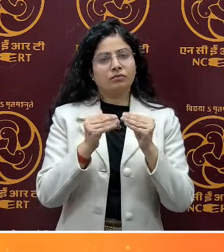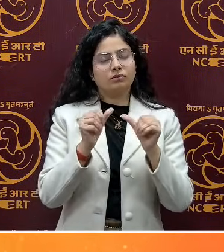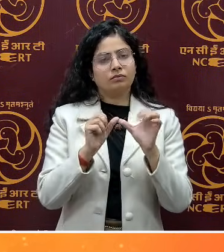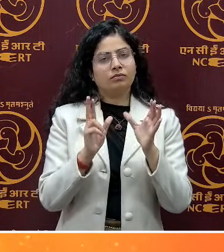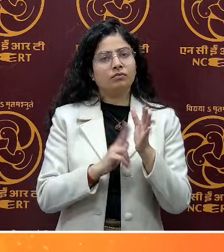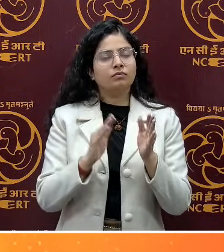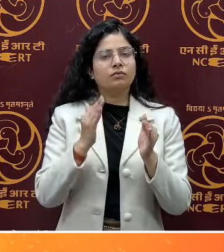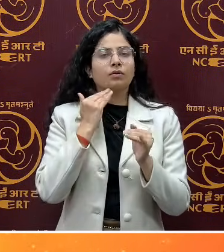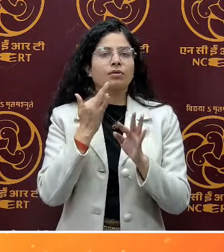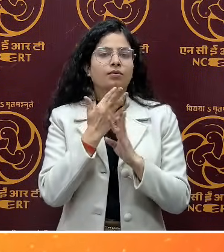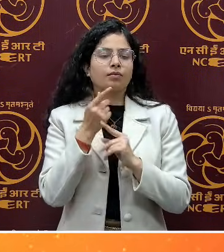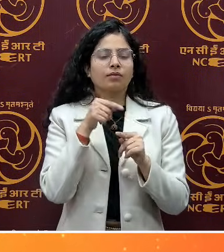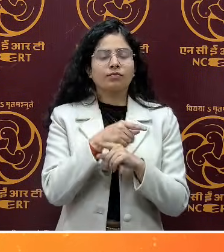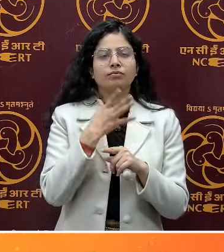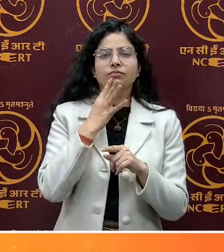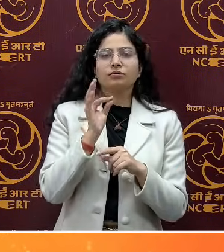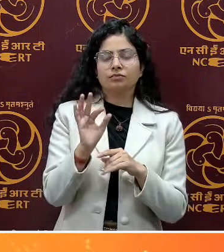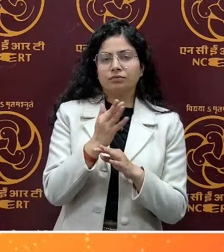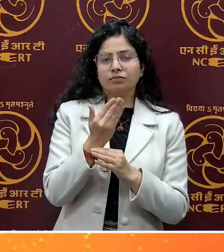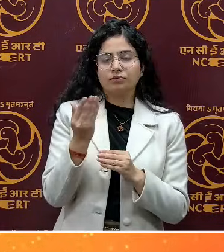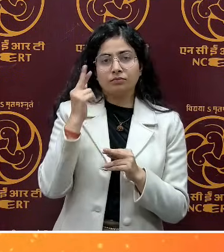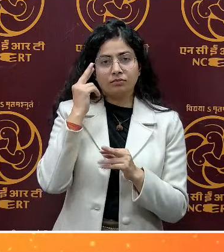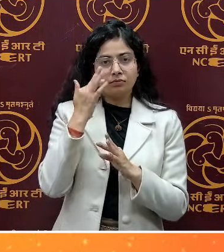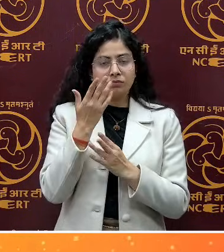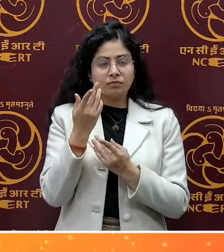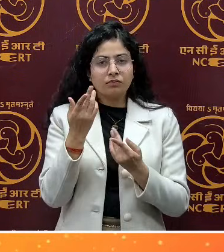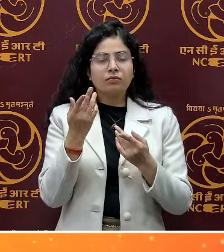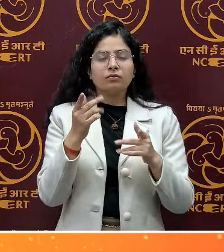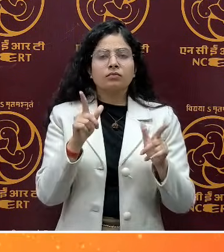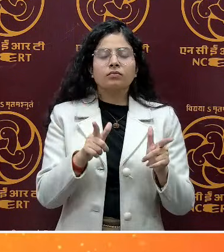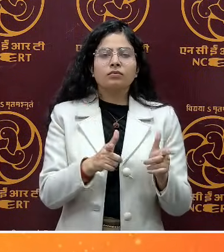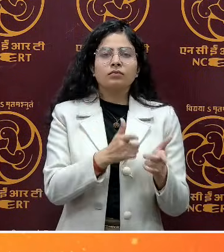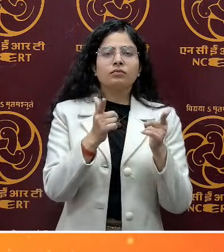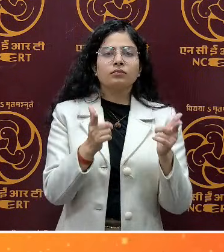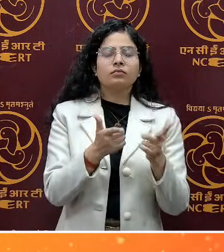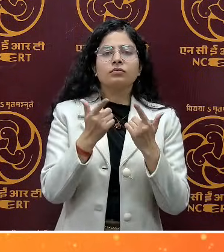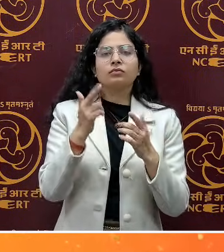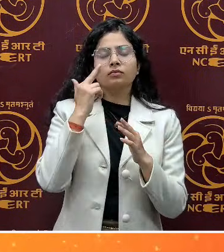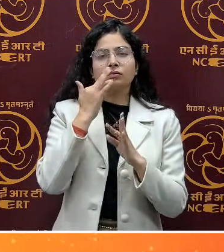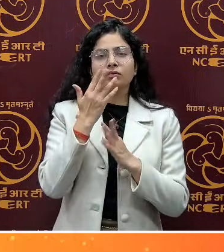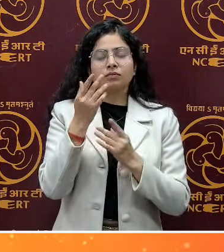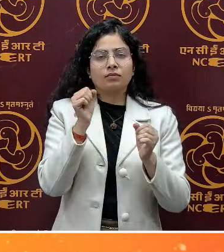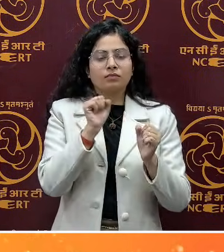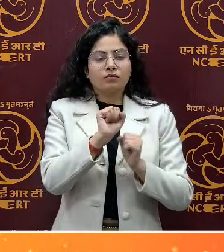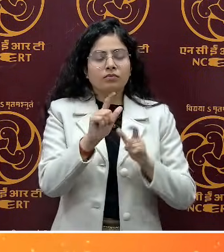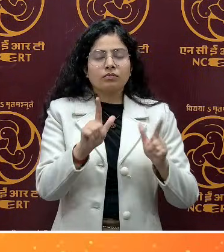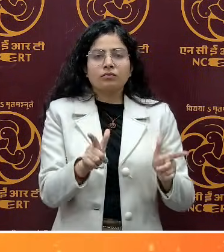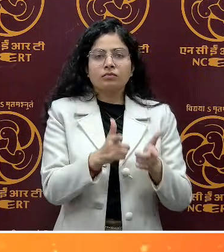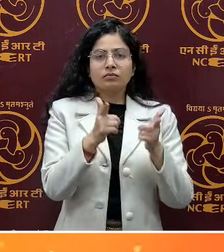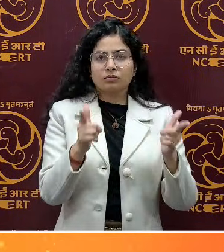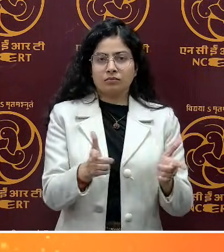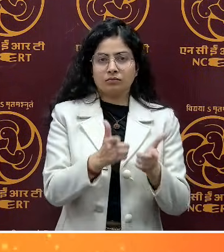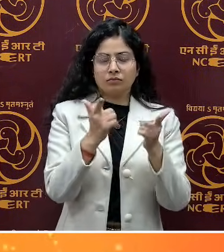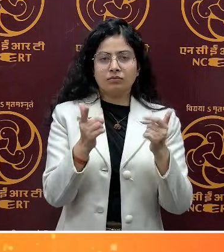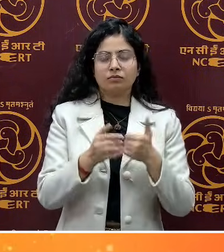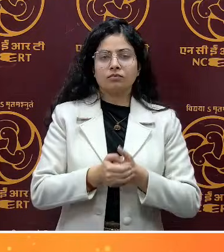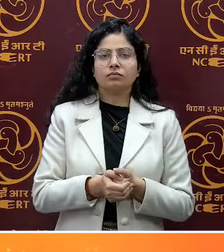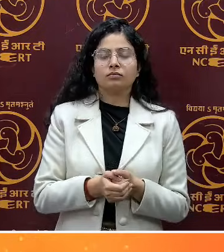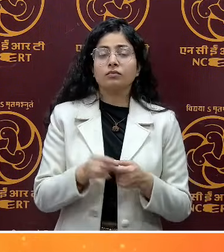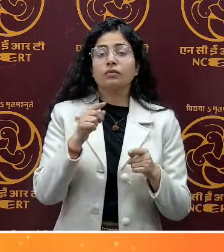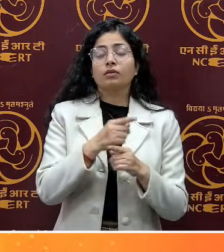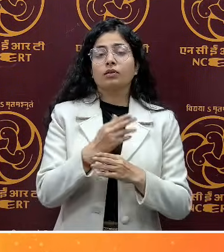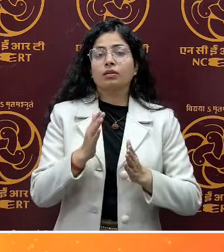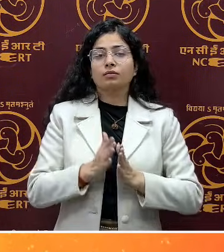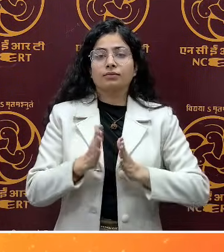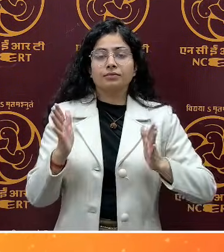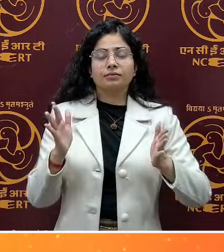Sundarbans are important? Because they have these mangroves present over there. That's the largest mangrove ecosystem in the world, right?